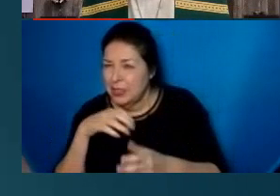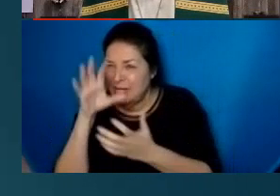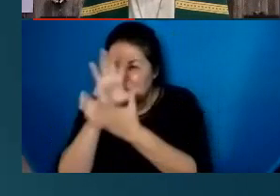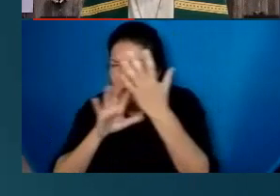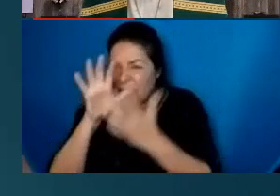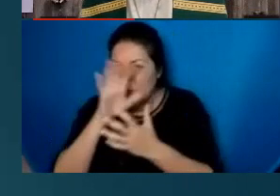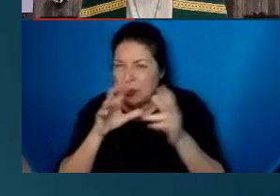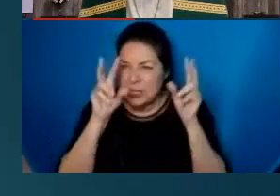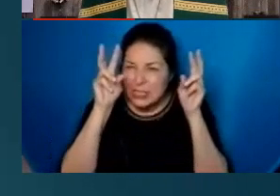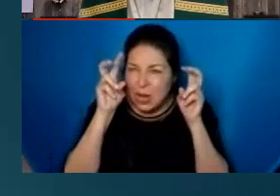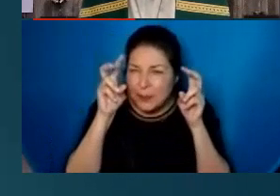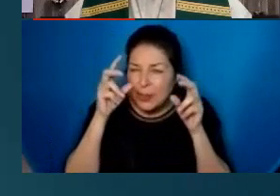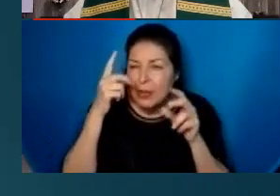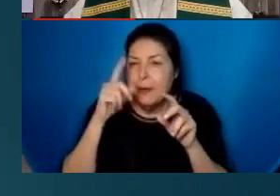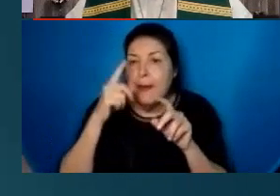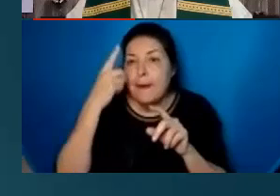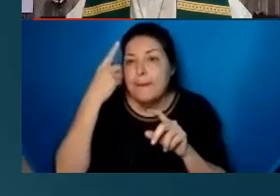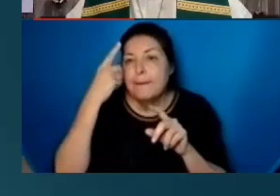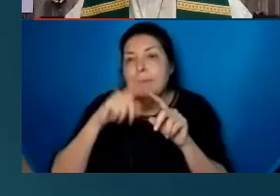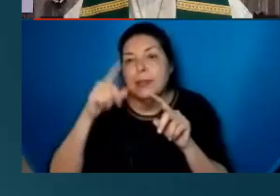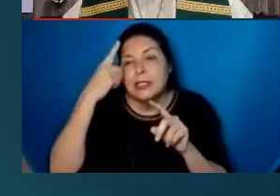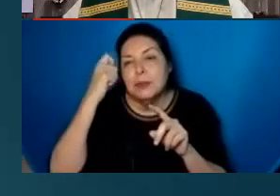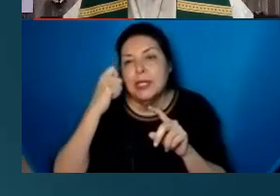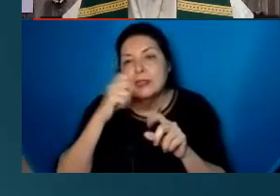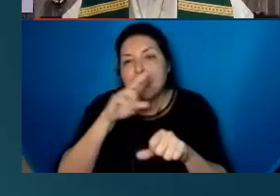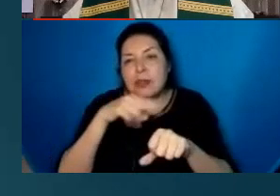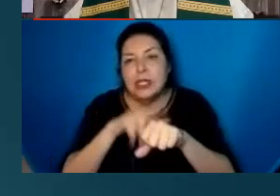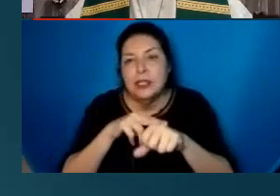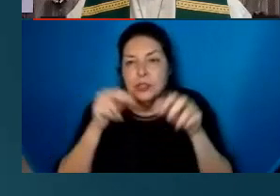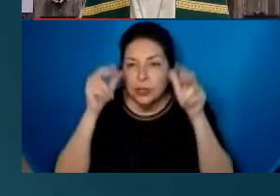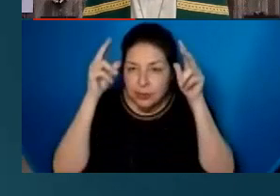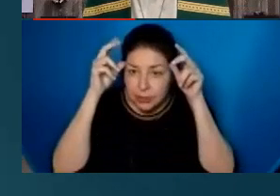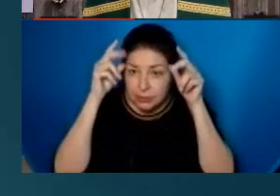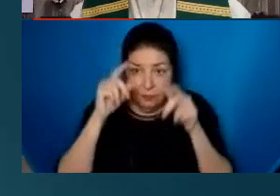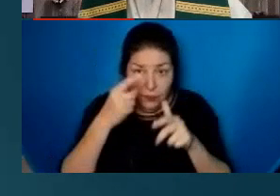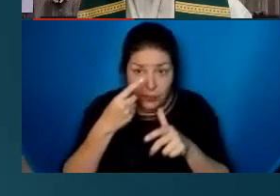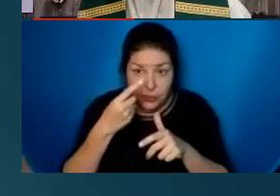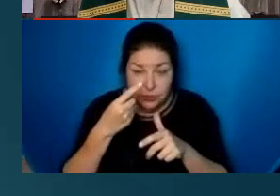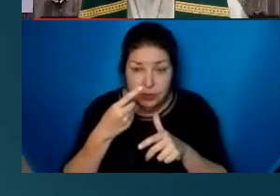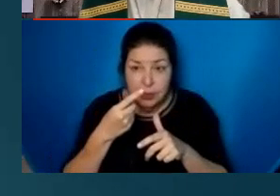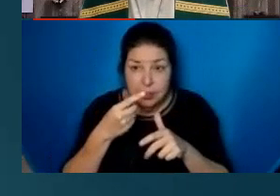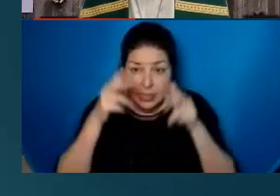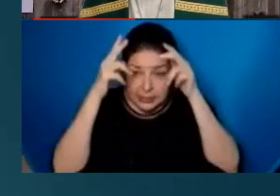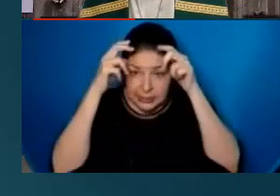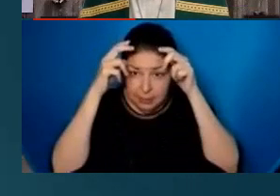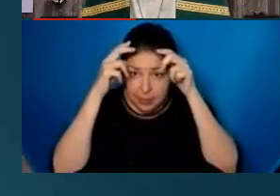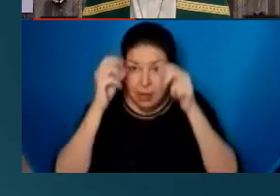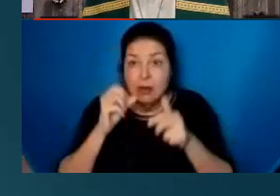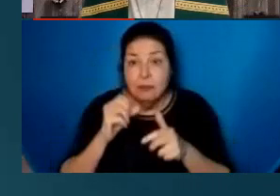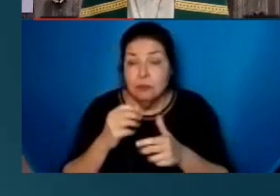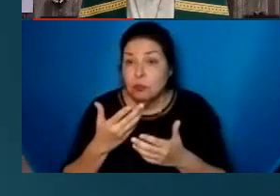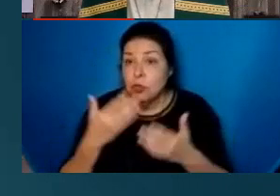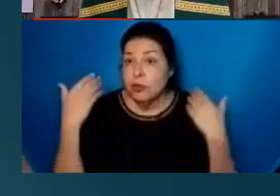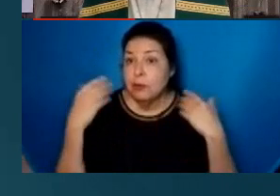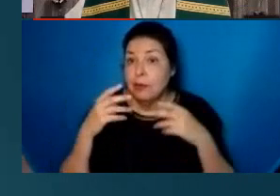this is because of the very nature of demons. First of all, demons are nothing more than evil angels.